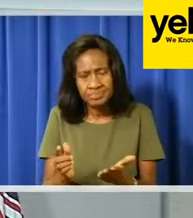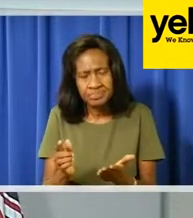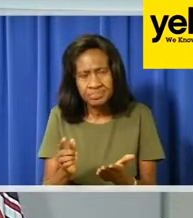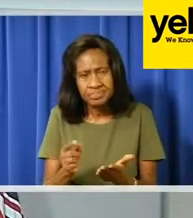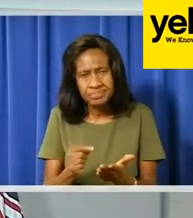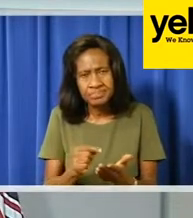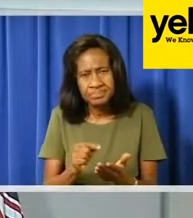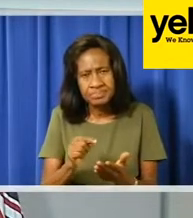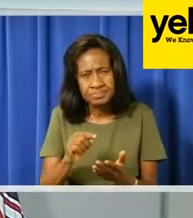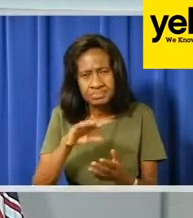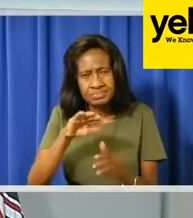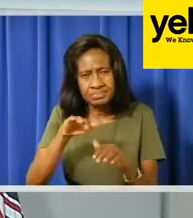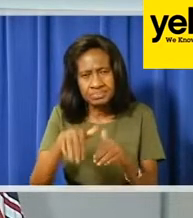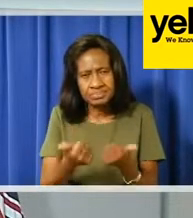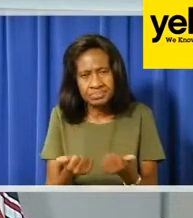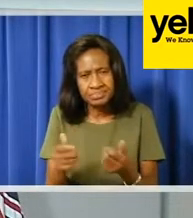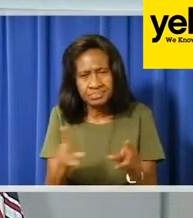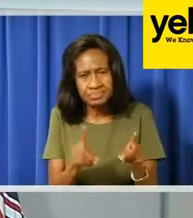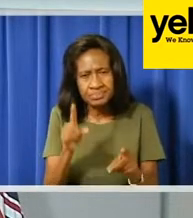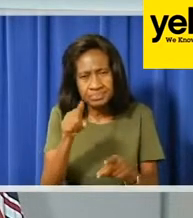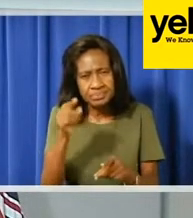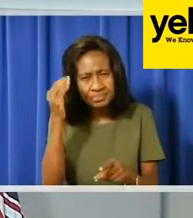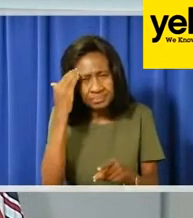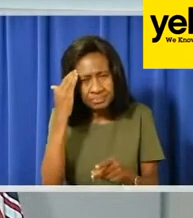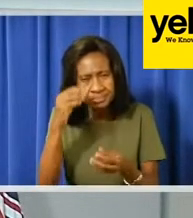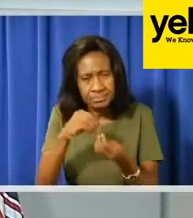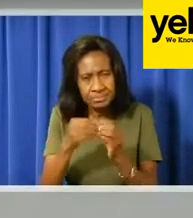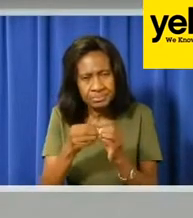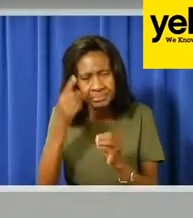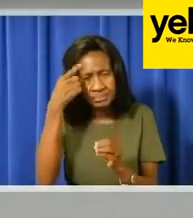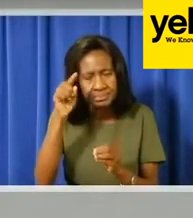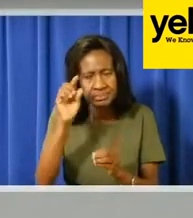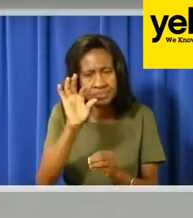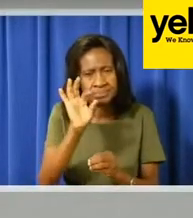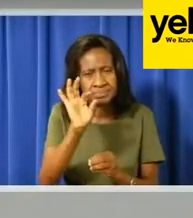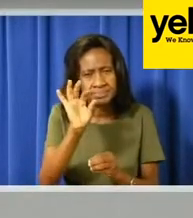as far as the 80% target is concerned?